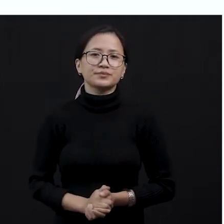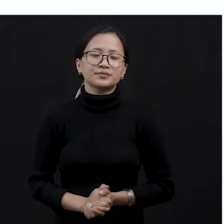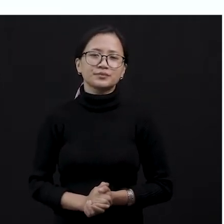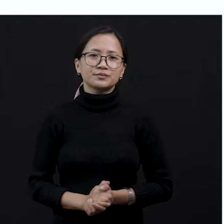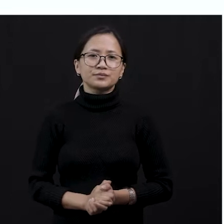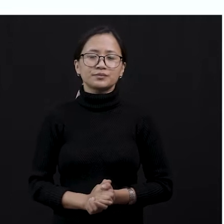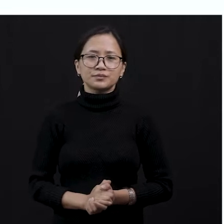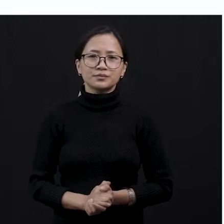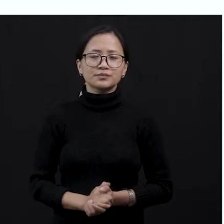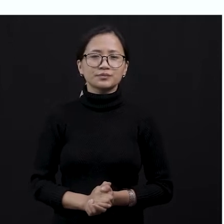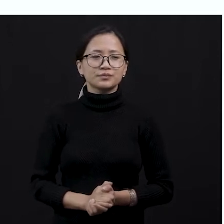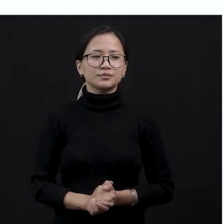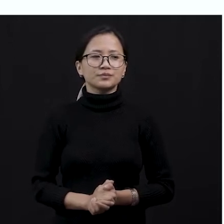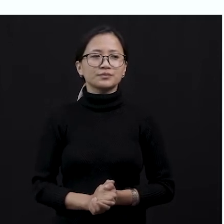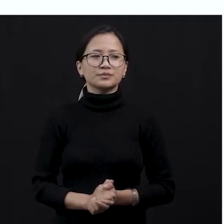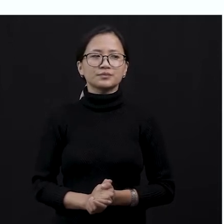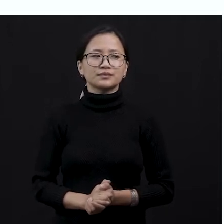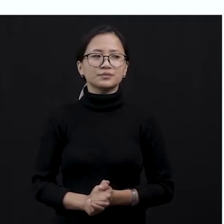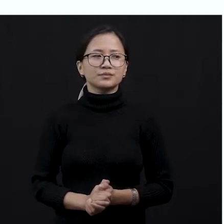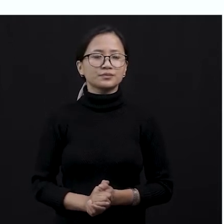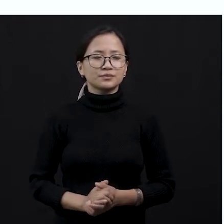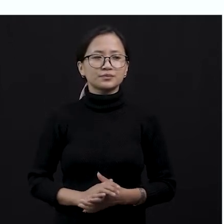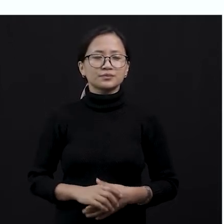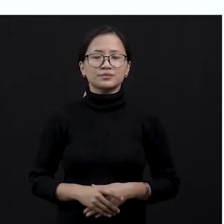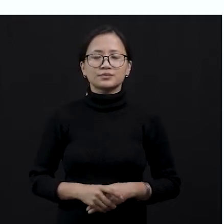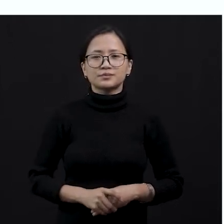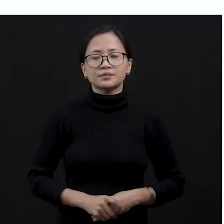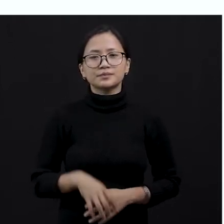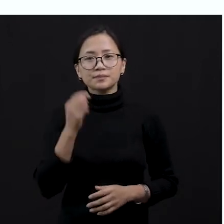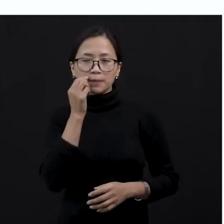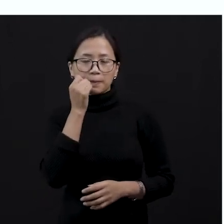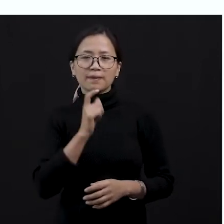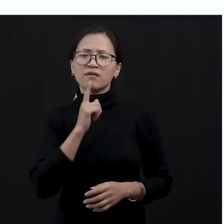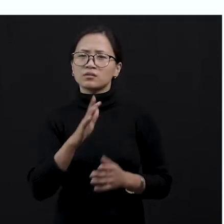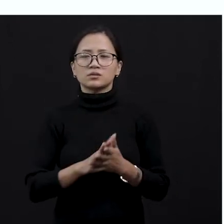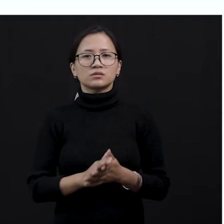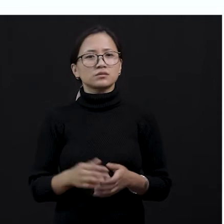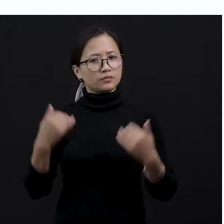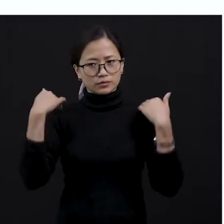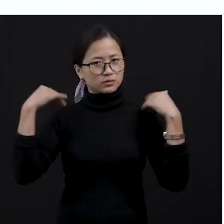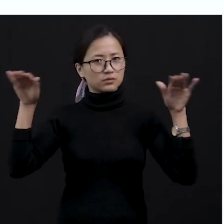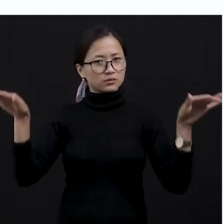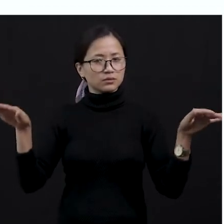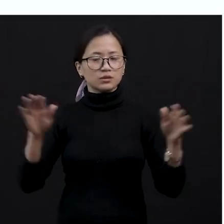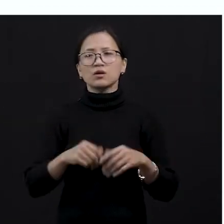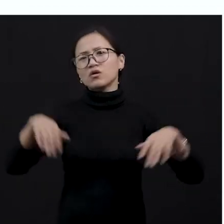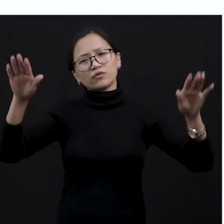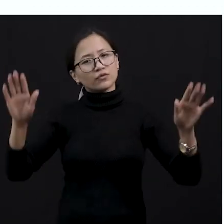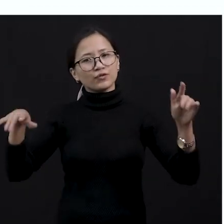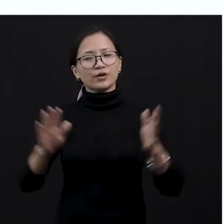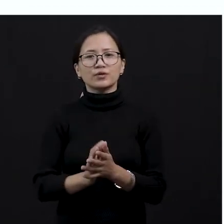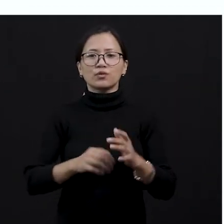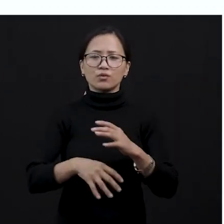if I were a bird, I would fly over the rainbow. See, the poet is saying that if I were a bird, I will fly over